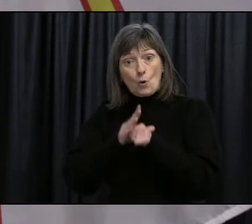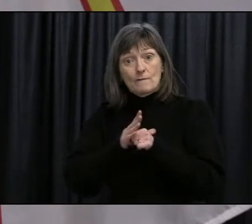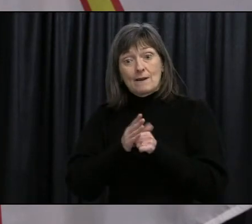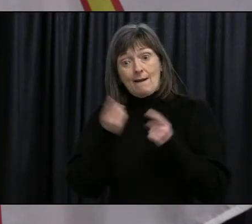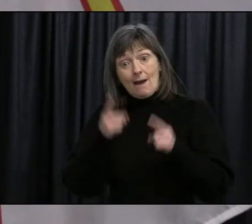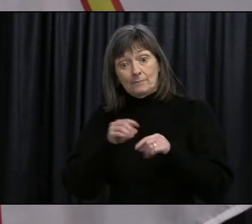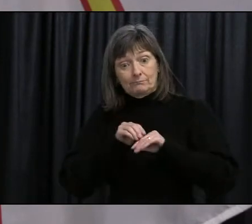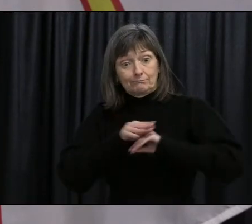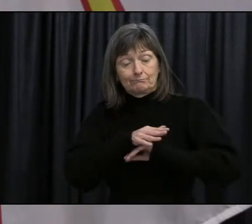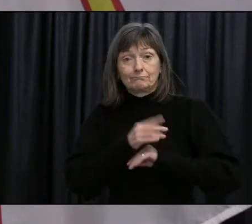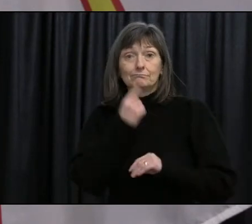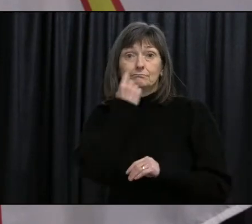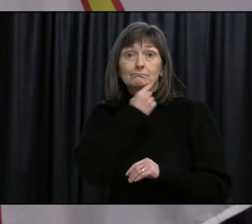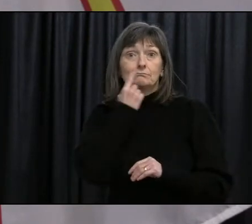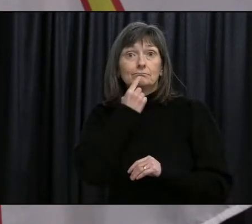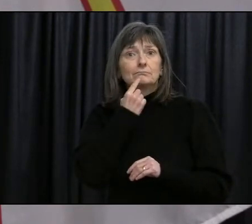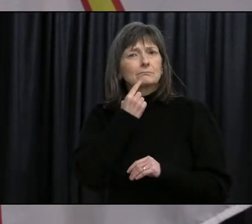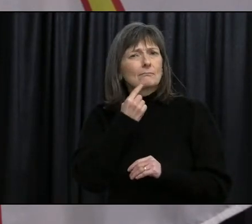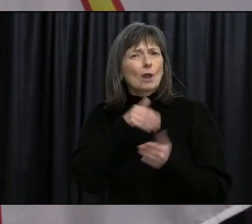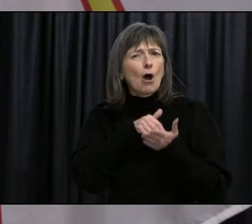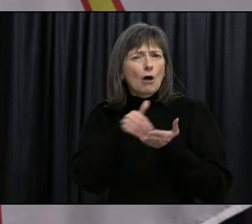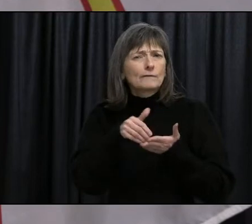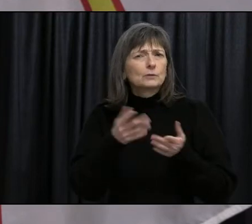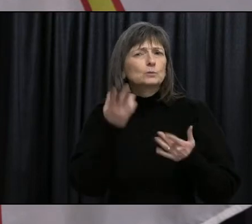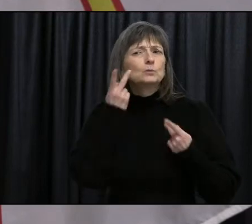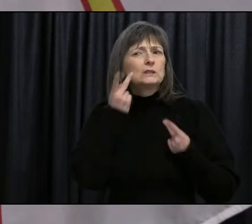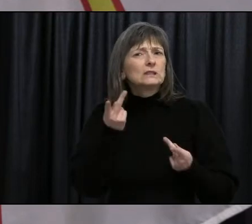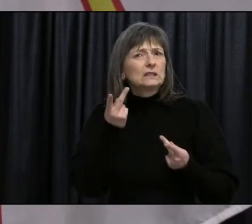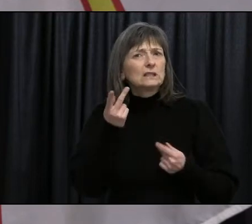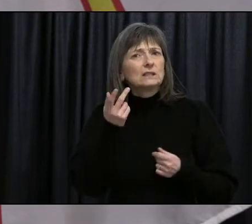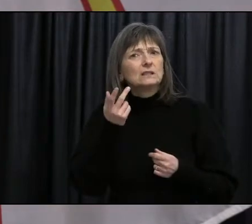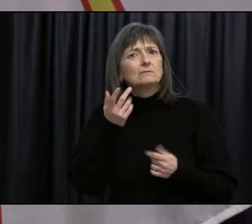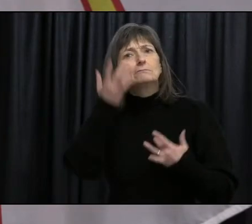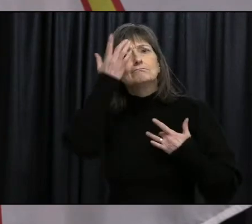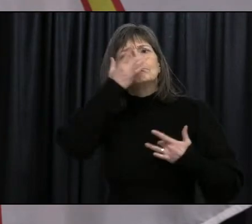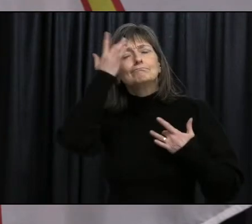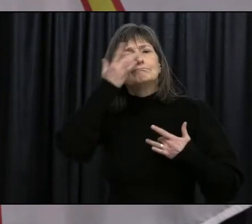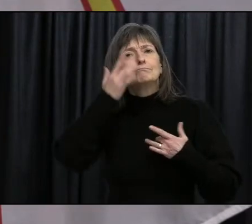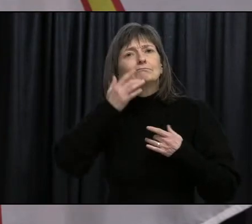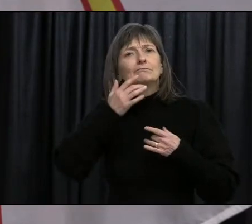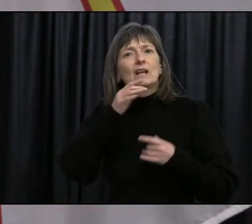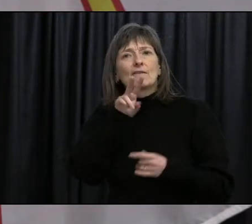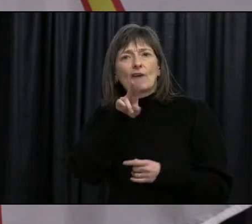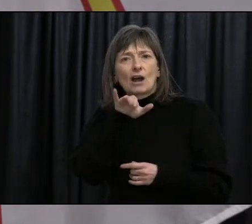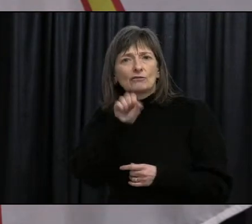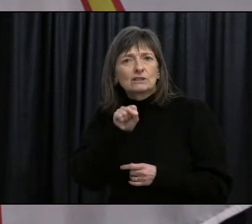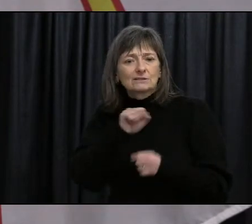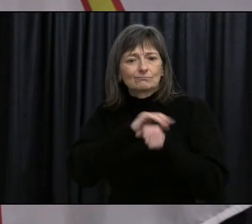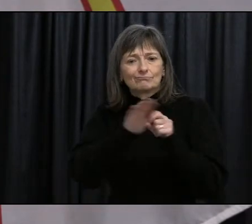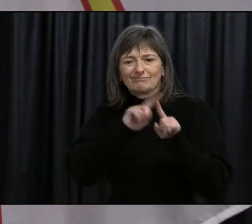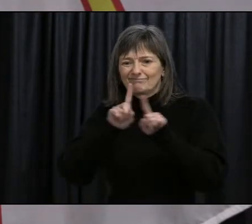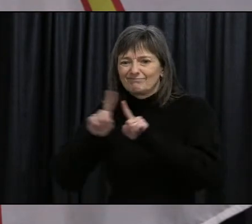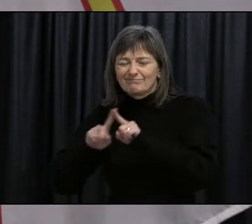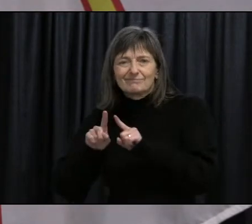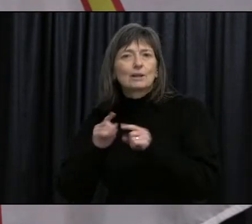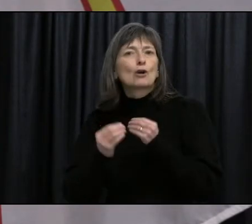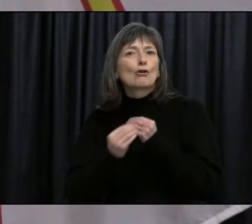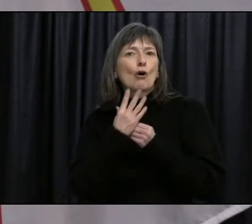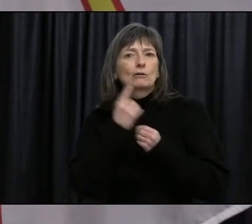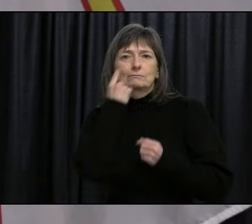Certainly, many viral infections can give people sores in the mouth and sore tongue and that sort of thing.